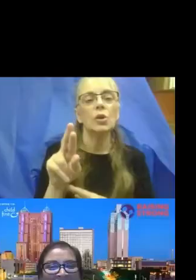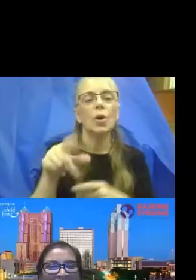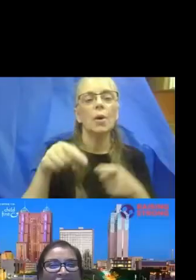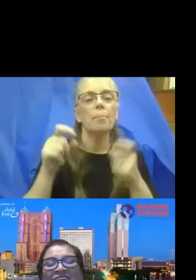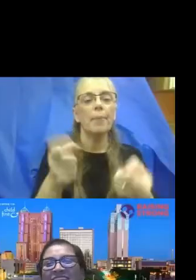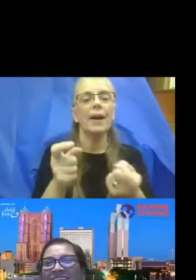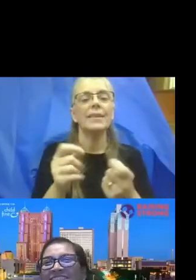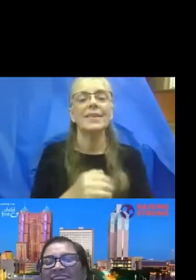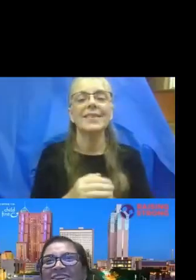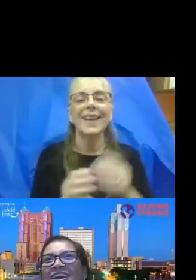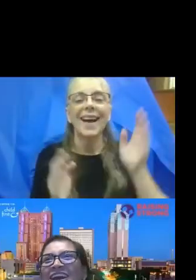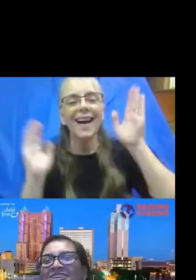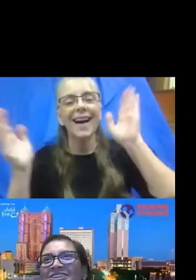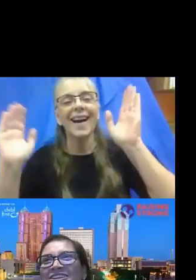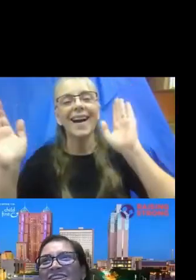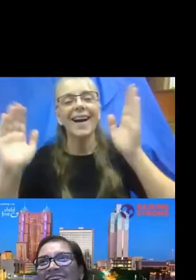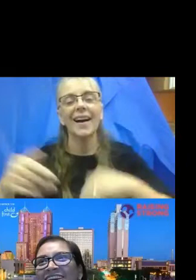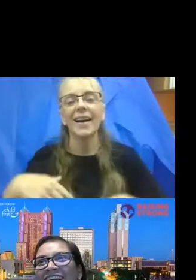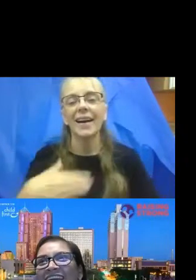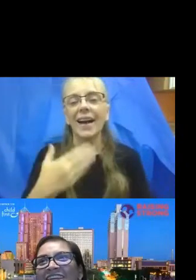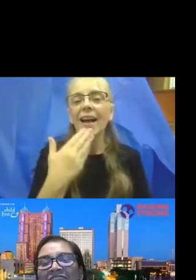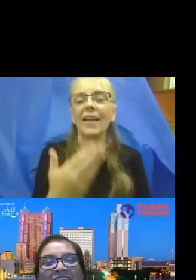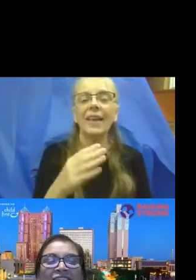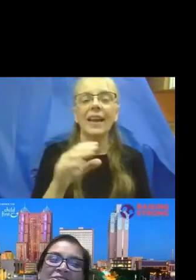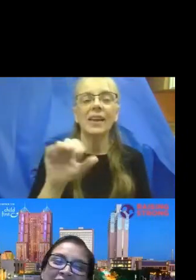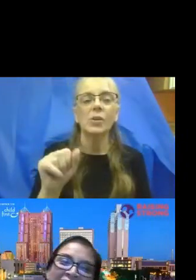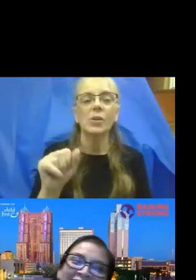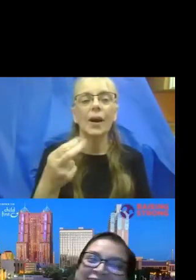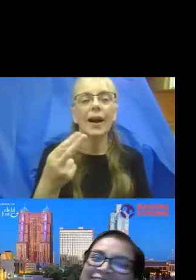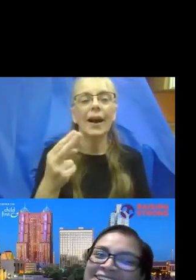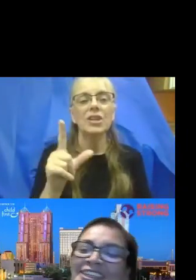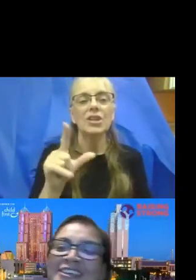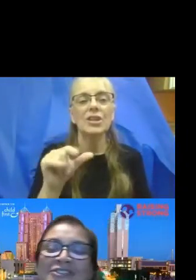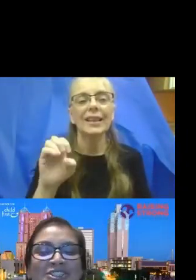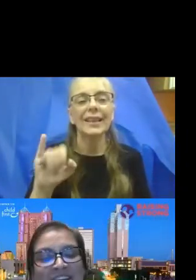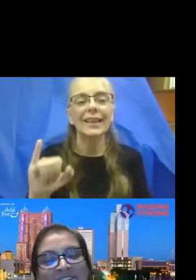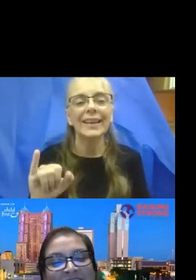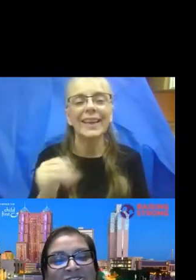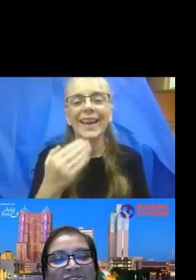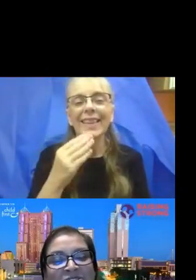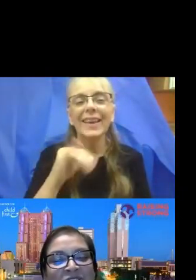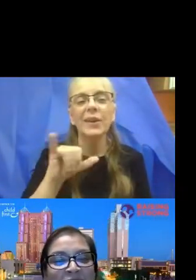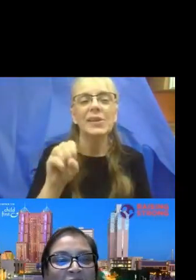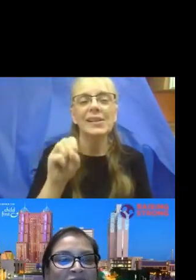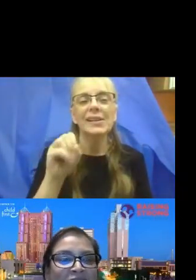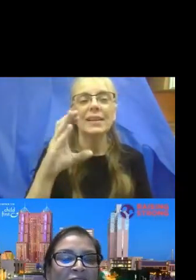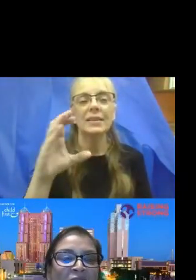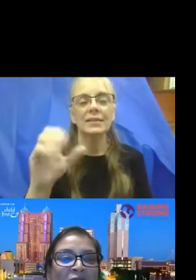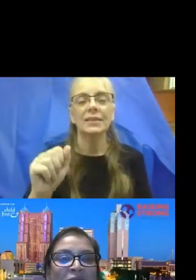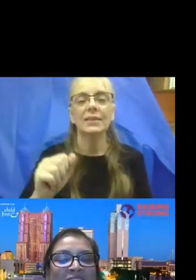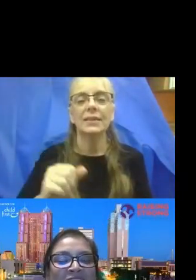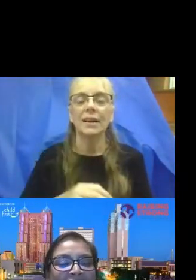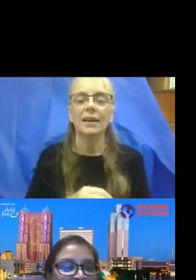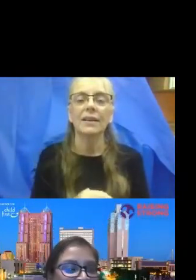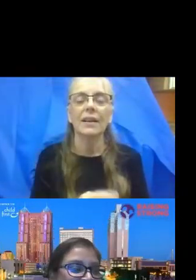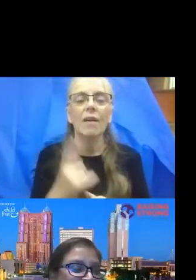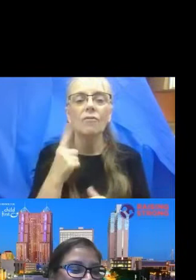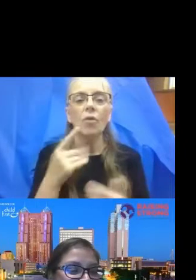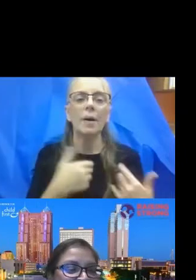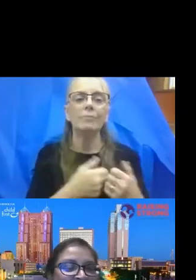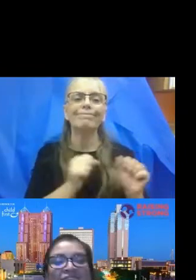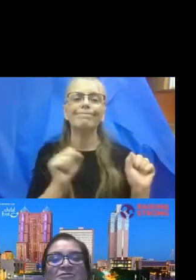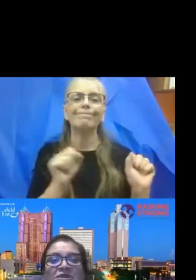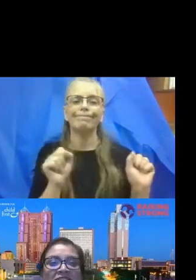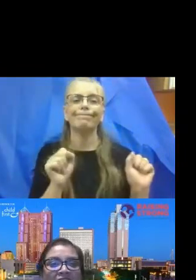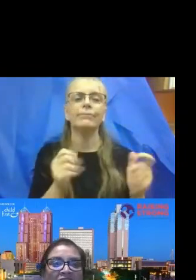Hi, everyone. Thank you, Ashley. Thank you, Jessica, for sharing your story and being so open. Yes,